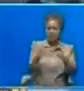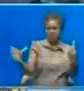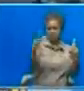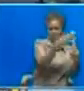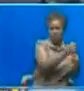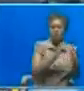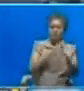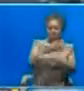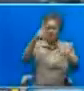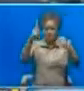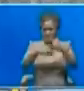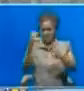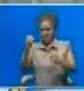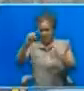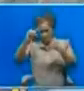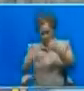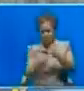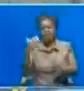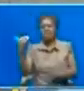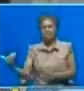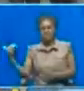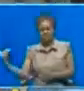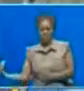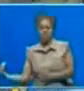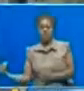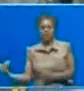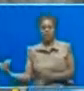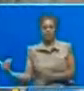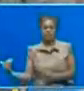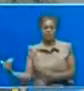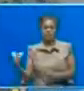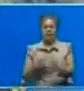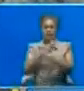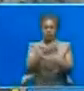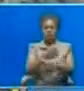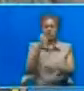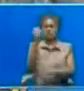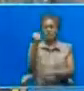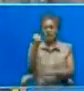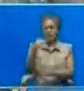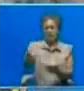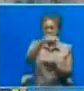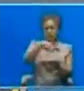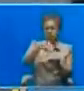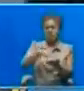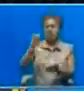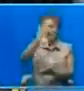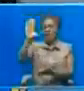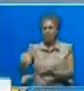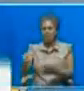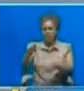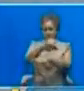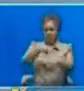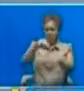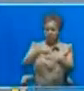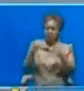than 60,000 children during a three-decade-long campaign across five Central African nations. Details on